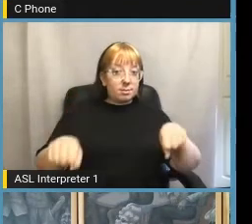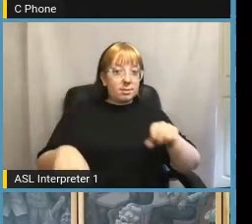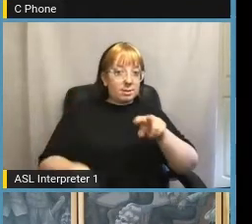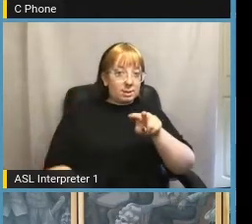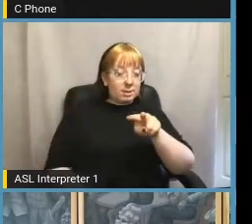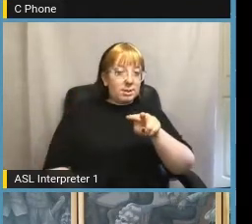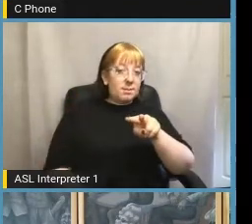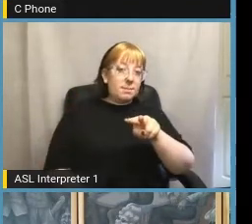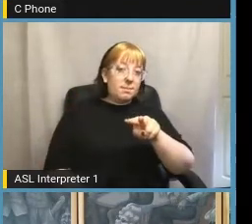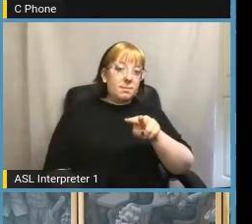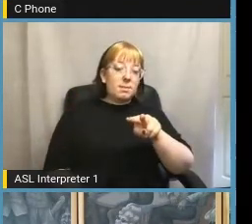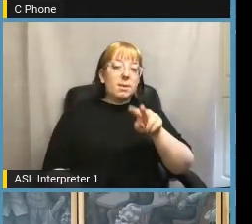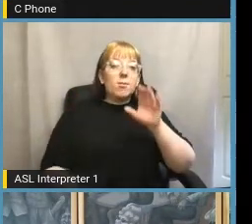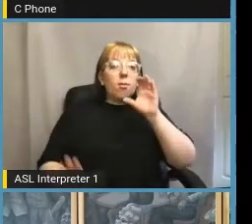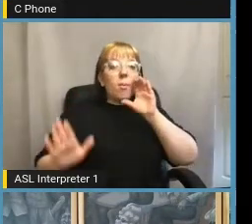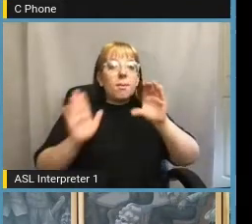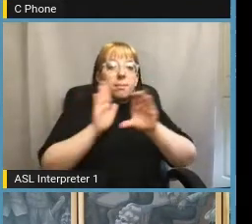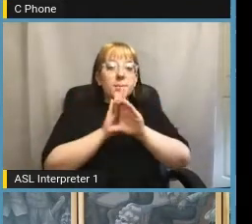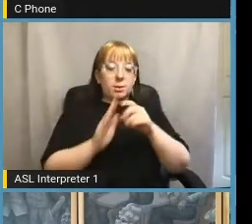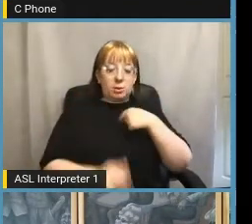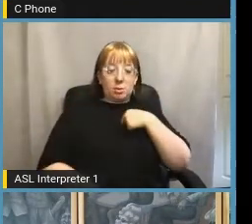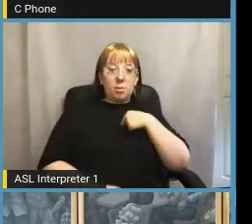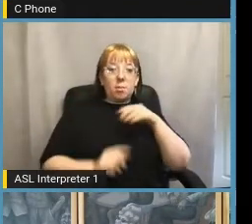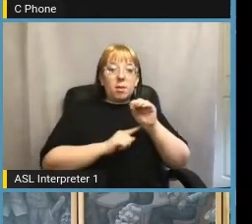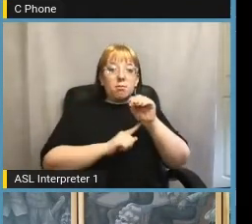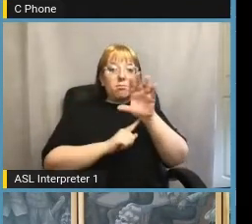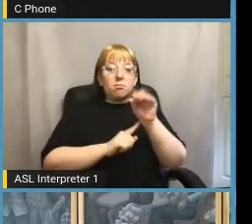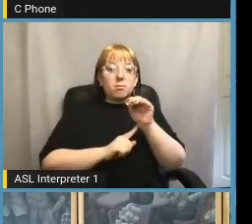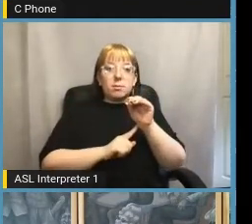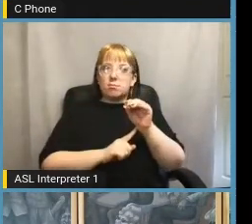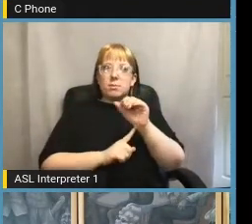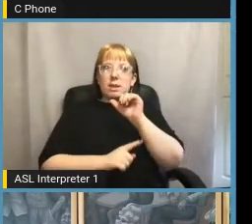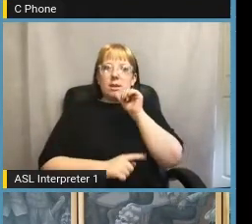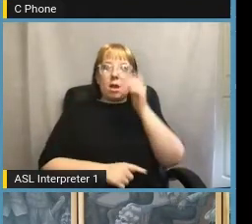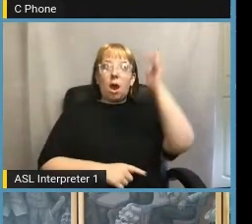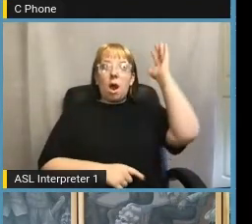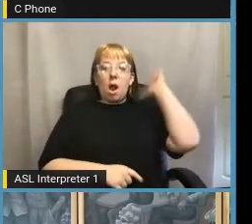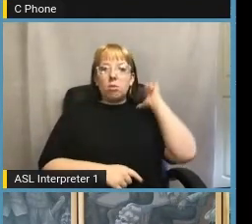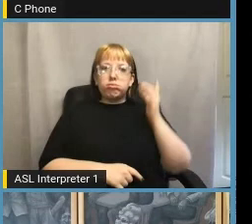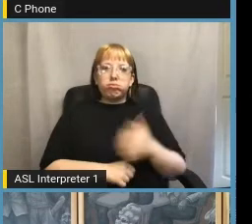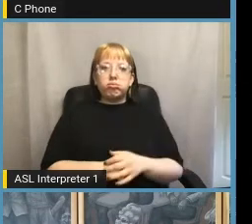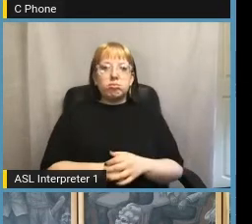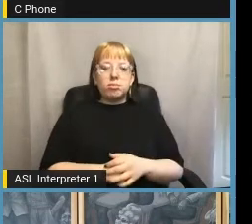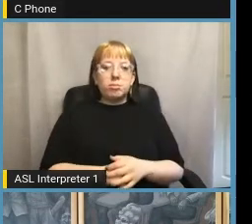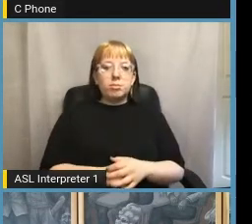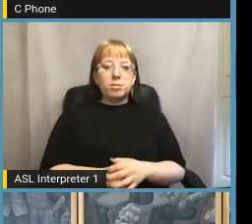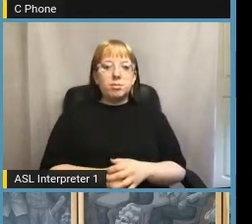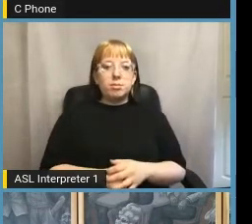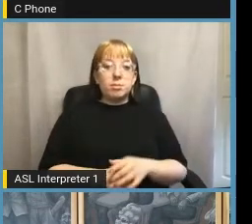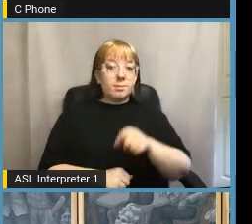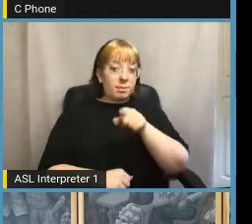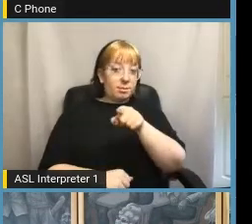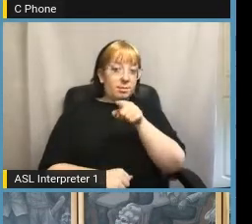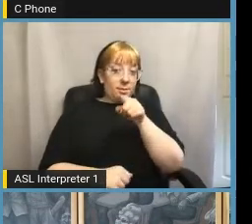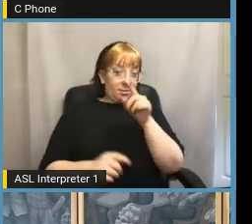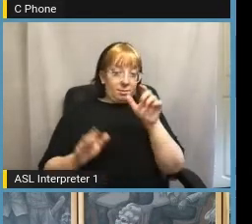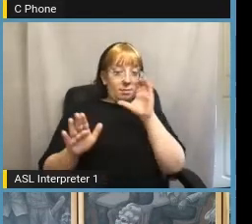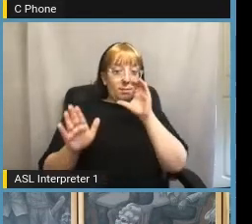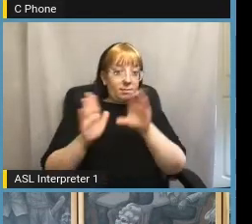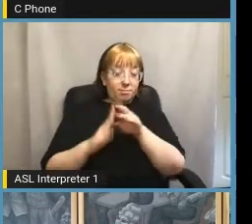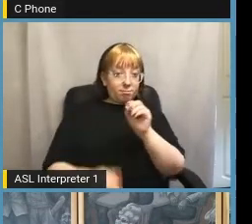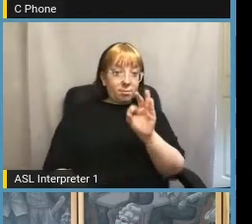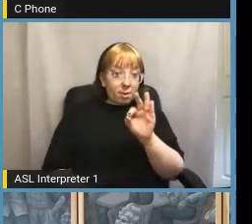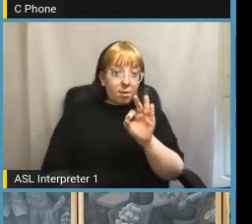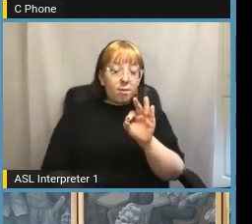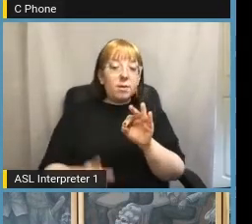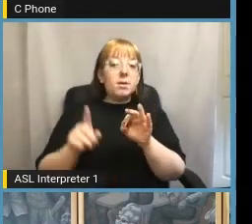see a photograph that I took not too long ago, actually. And this is on the right, the